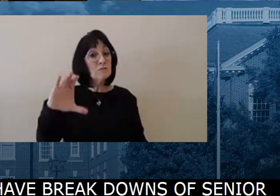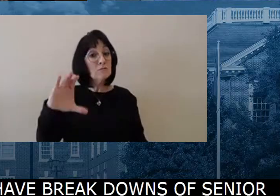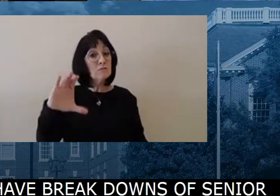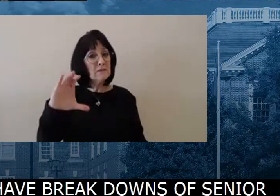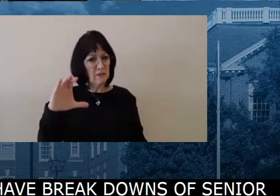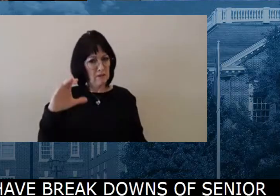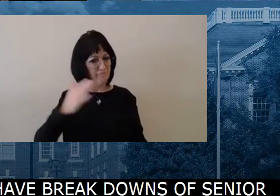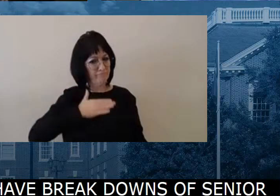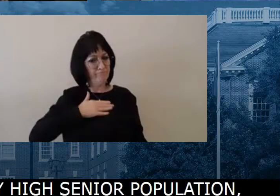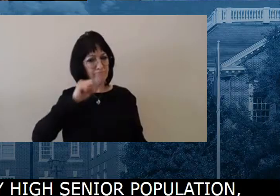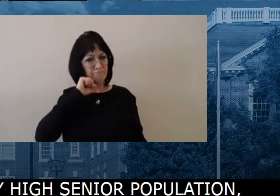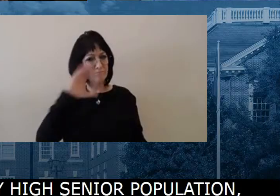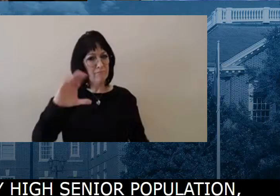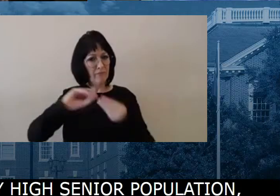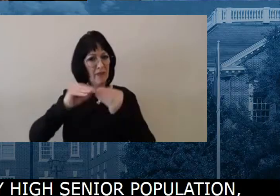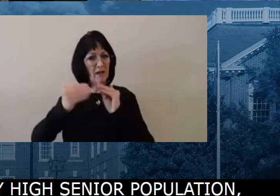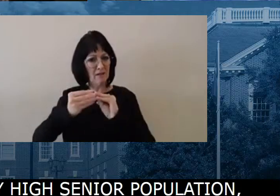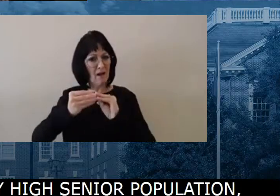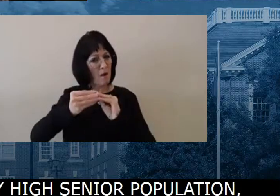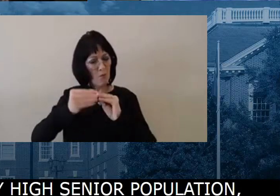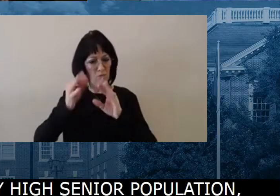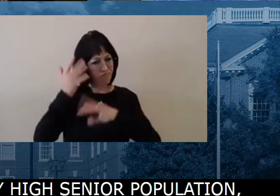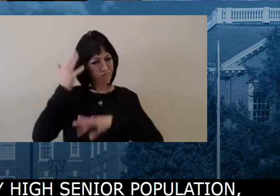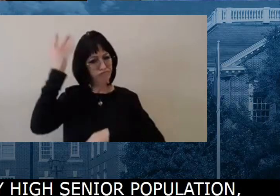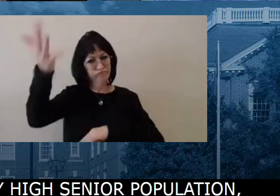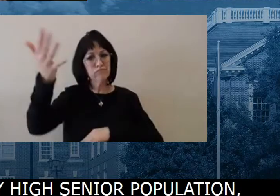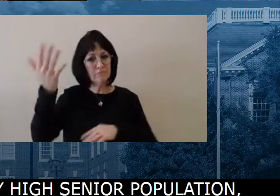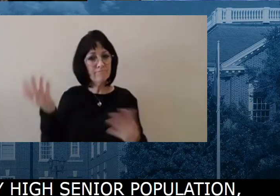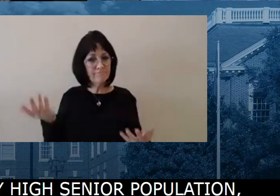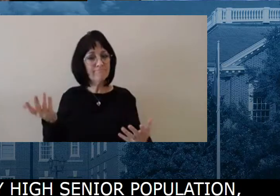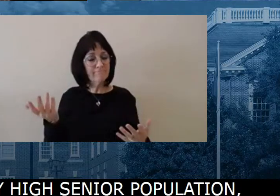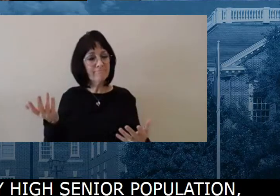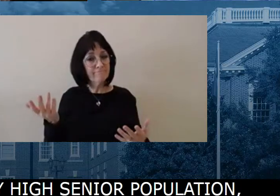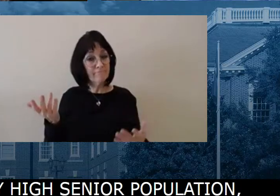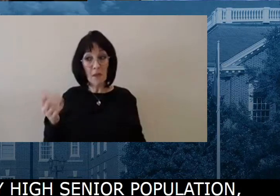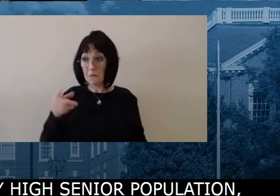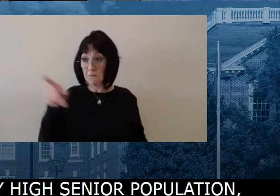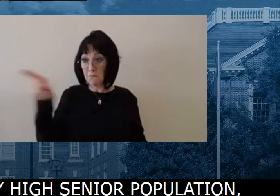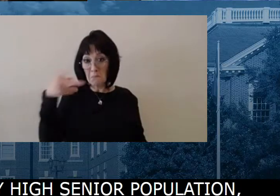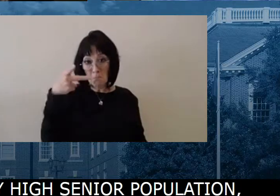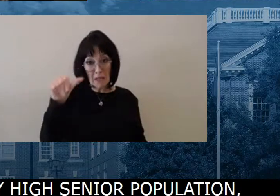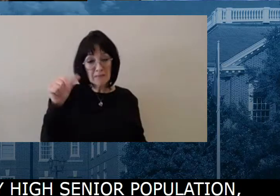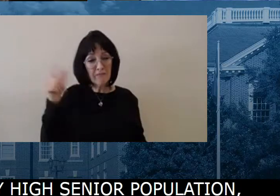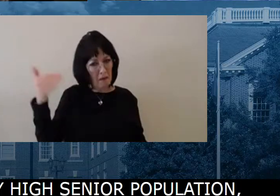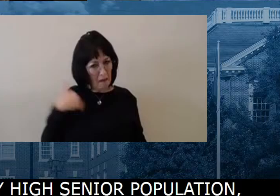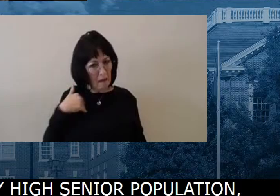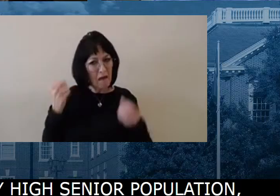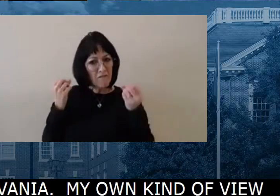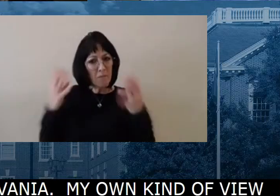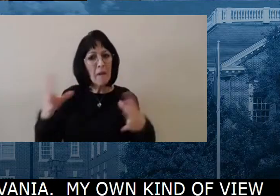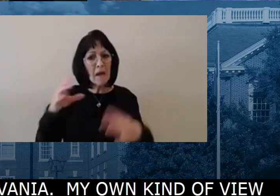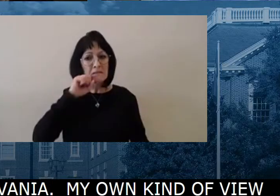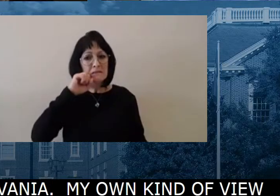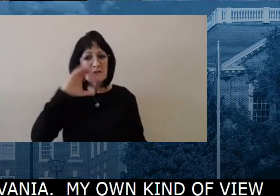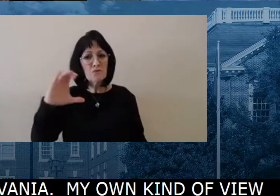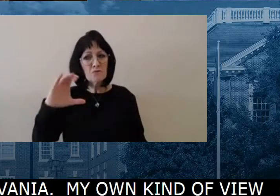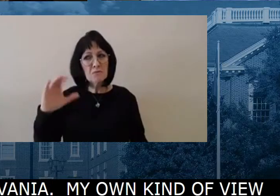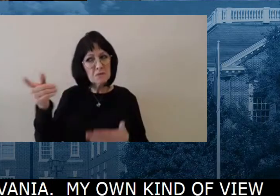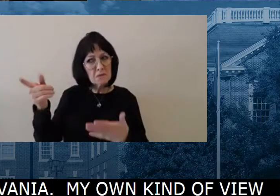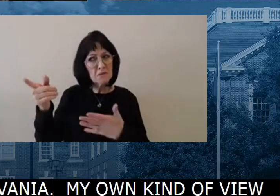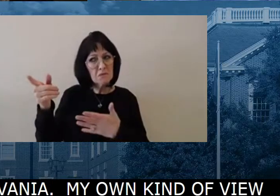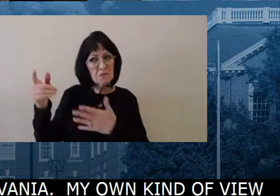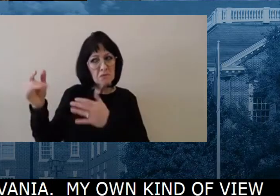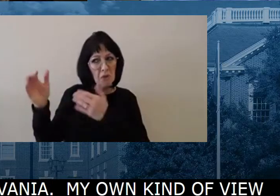kind of view is that they're being a little bit loose with it and crossing over more, which we think